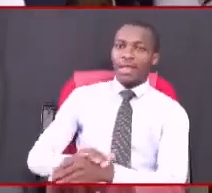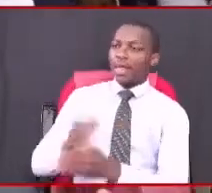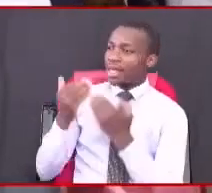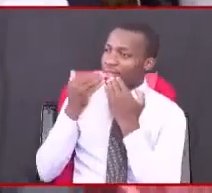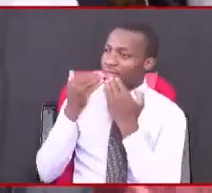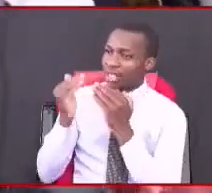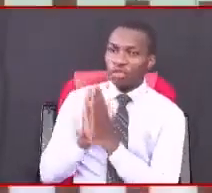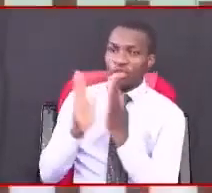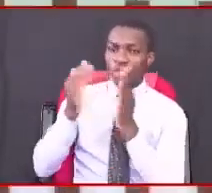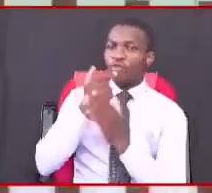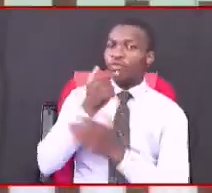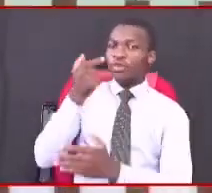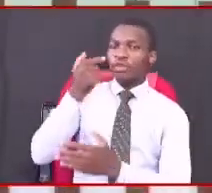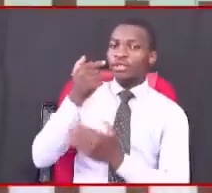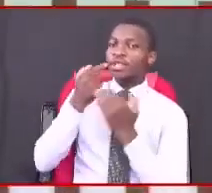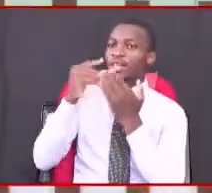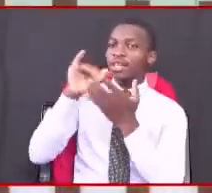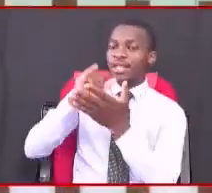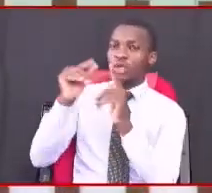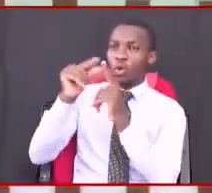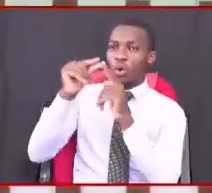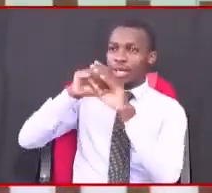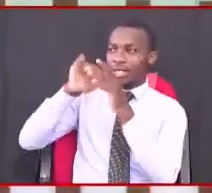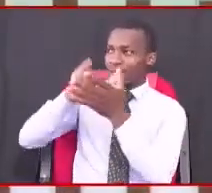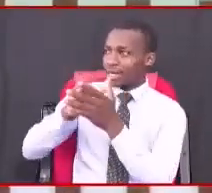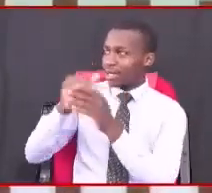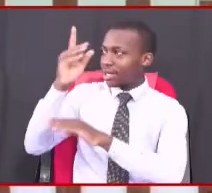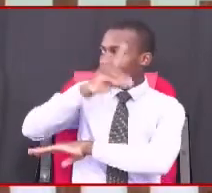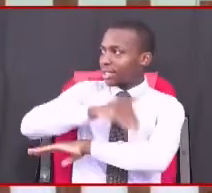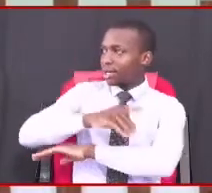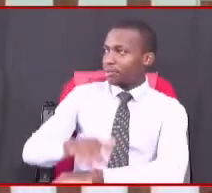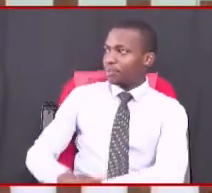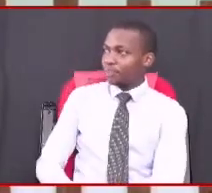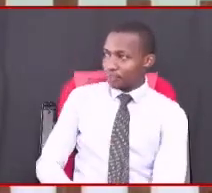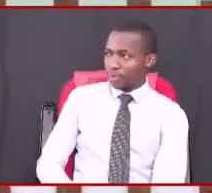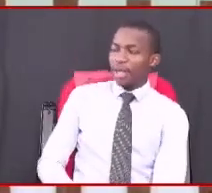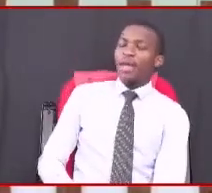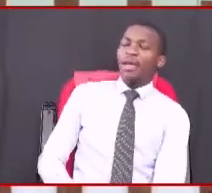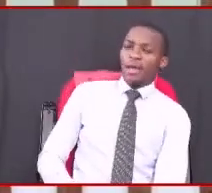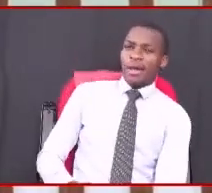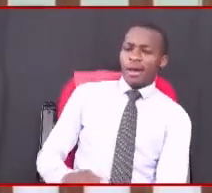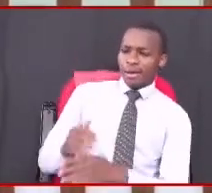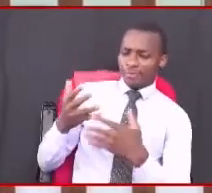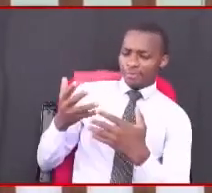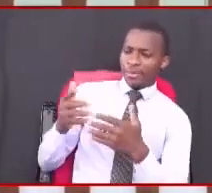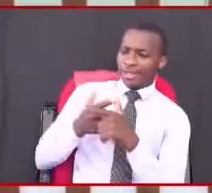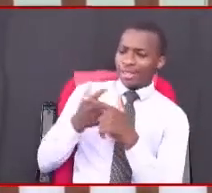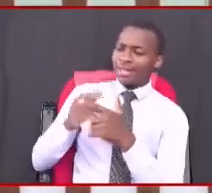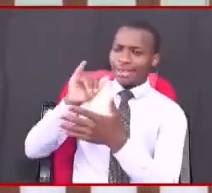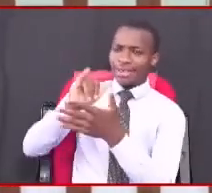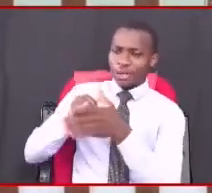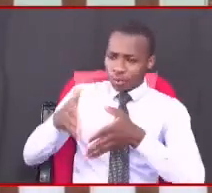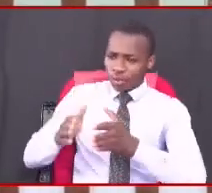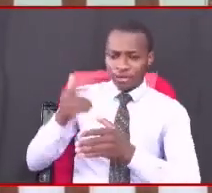those words on that day. And it was like that for 20